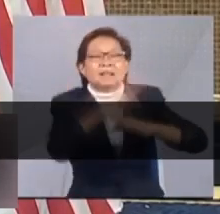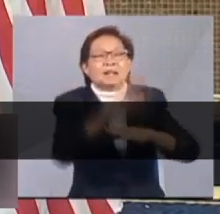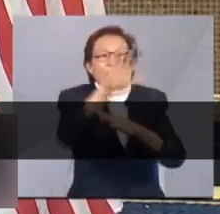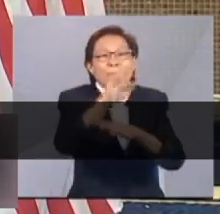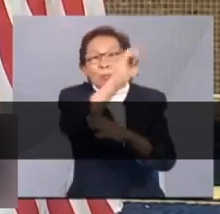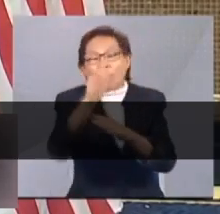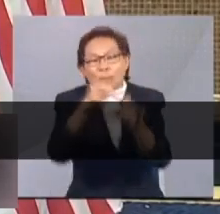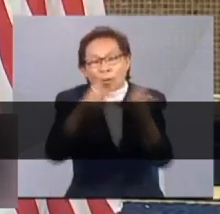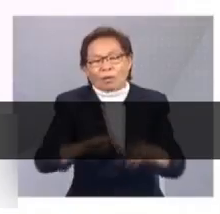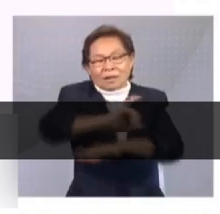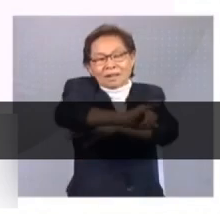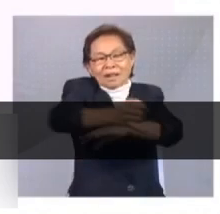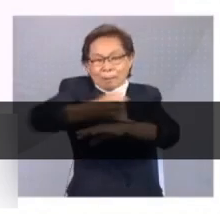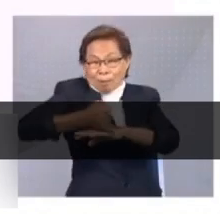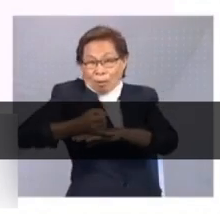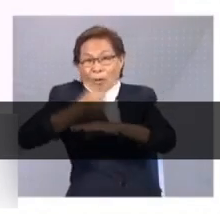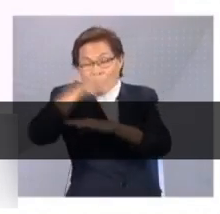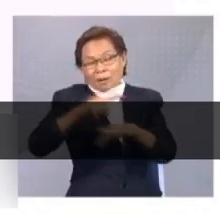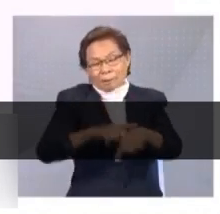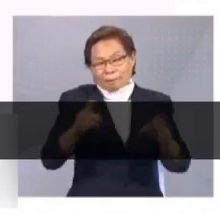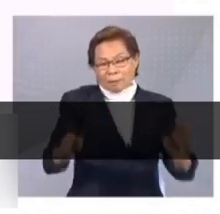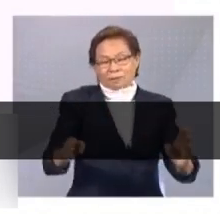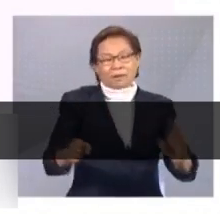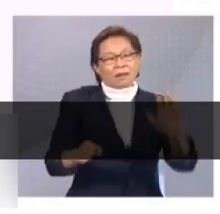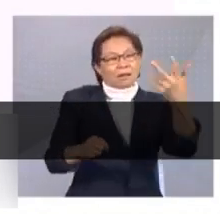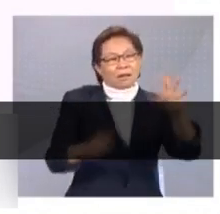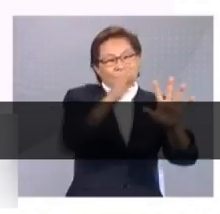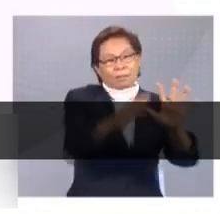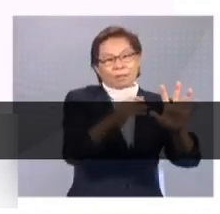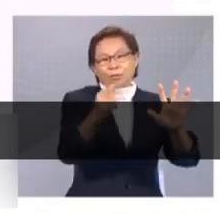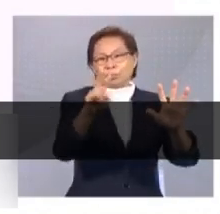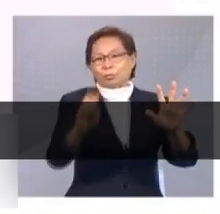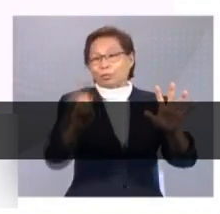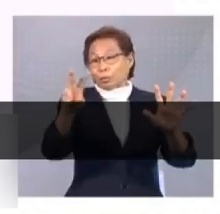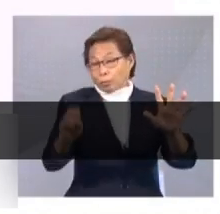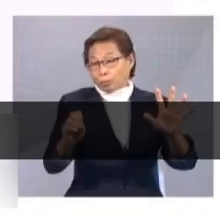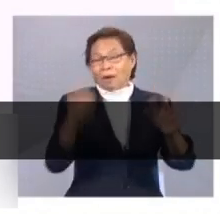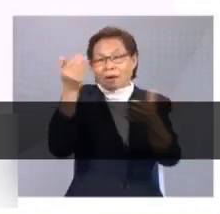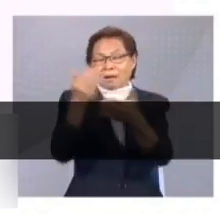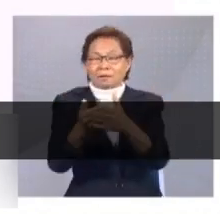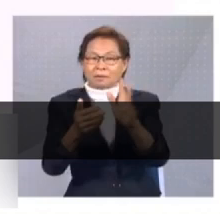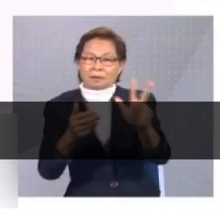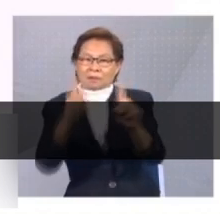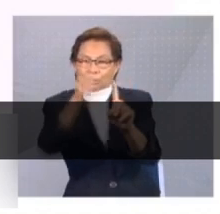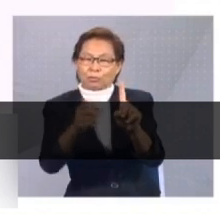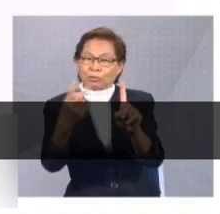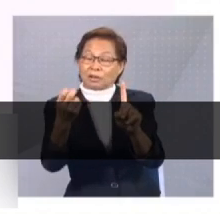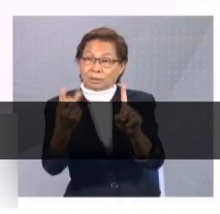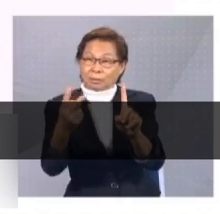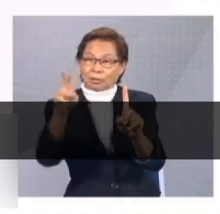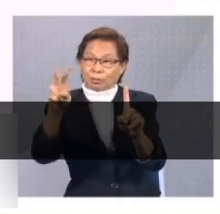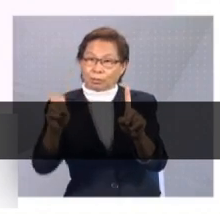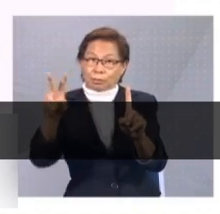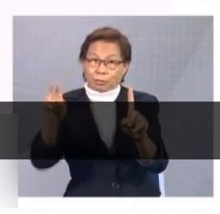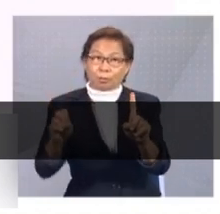kereta penumpang yang diimport bagi tempoh mulai 15 Jun 2020 hingga 31